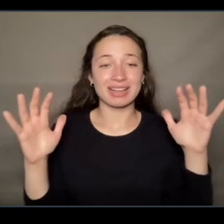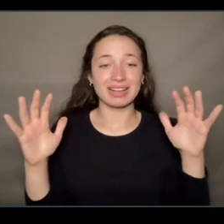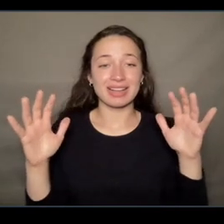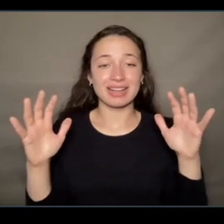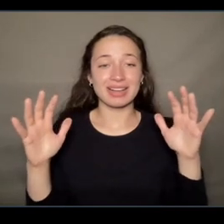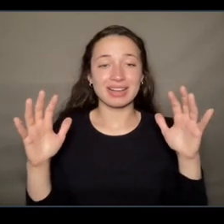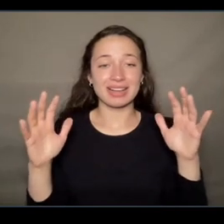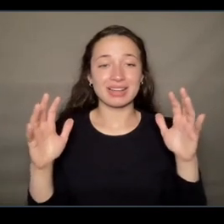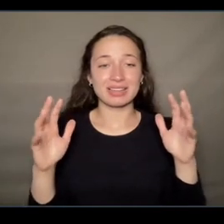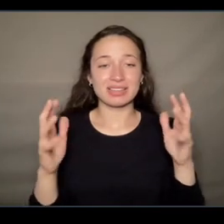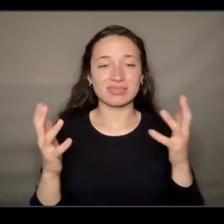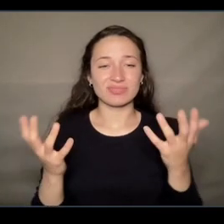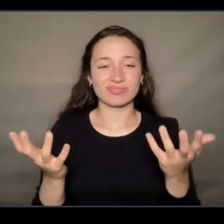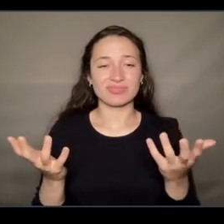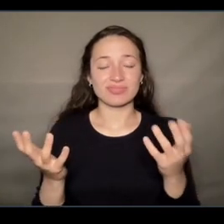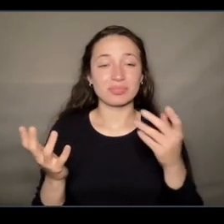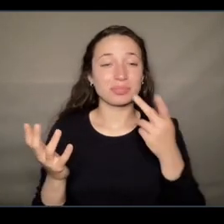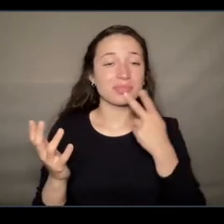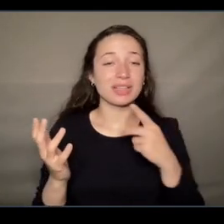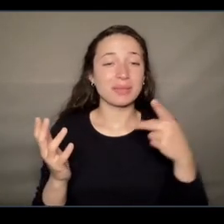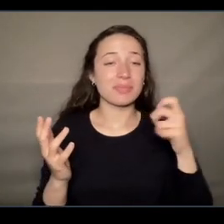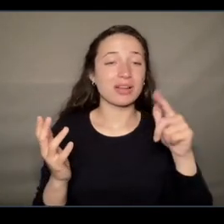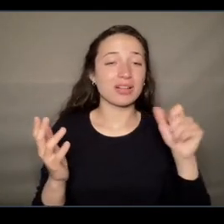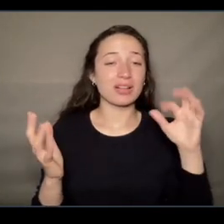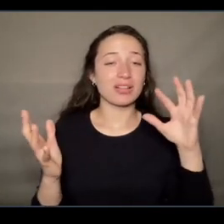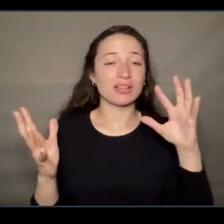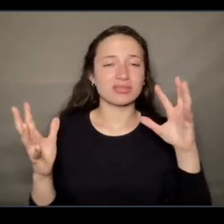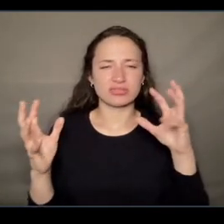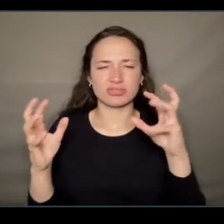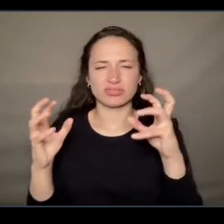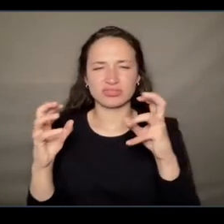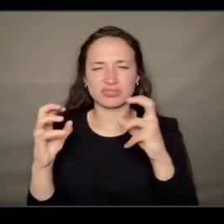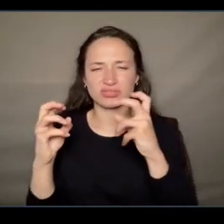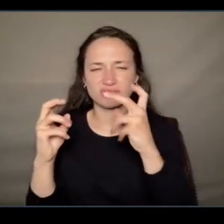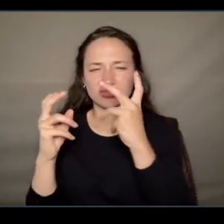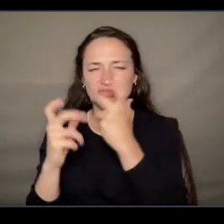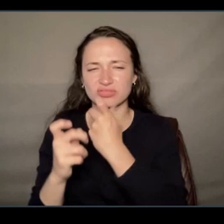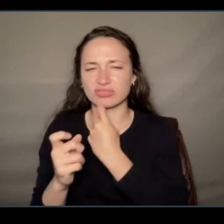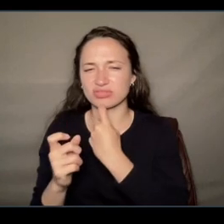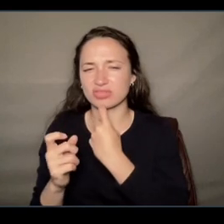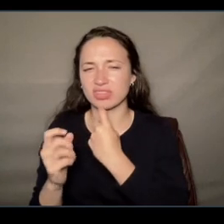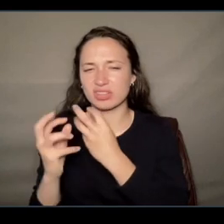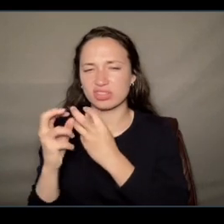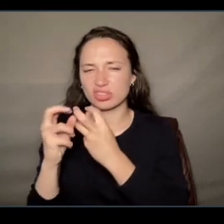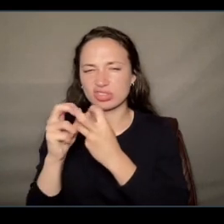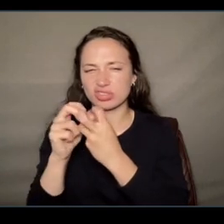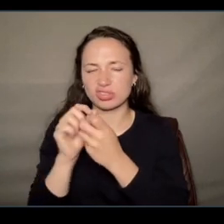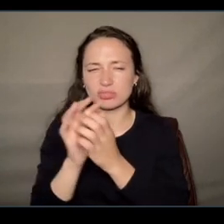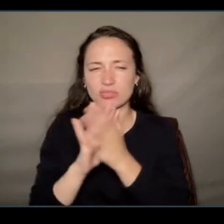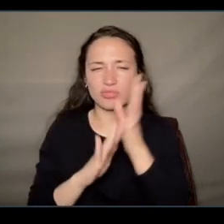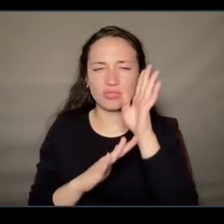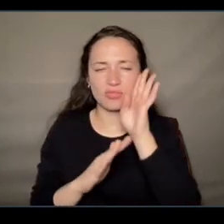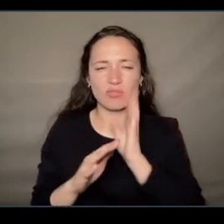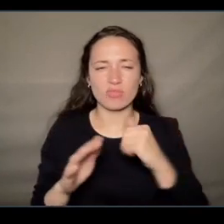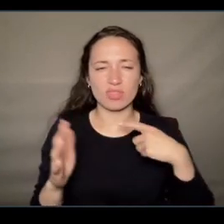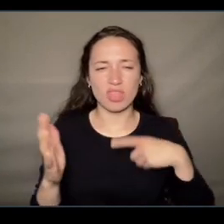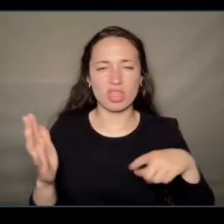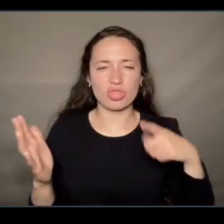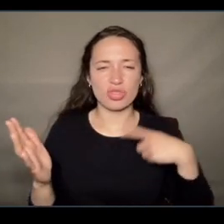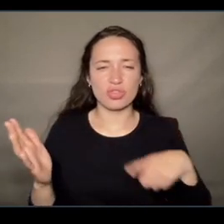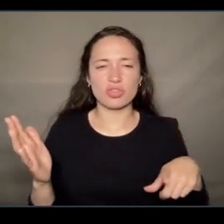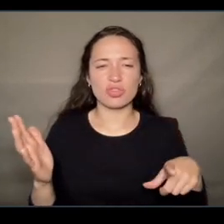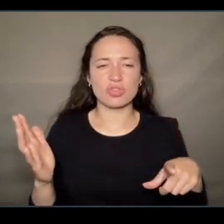ice. From pink petals to rusted rouge, then cracked and brown as